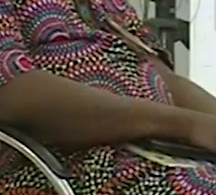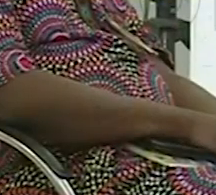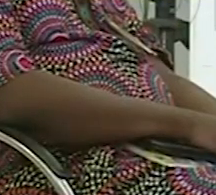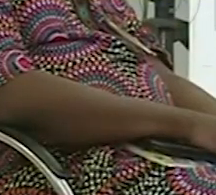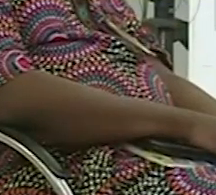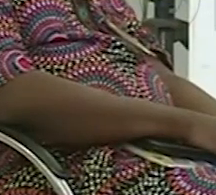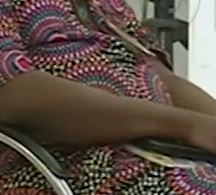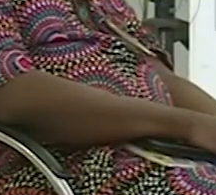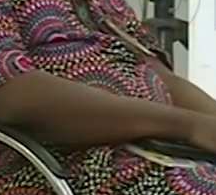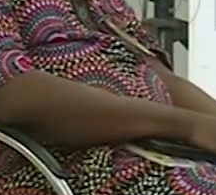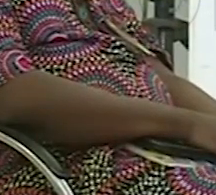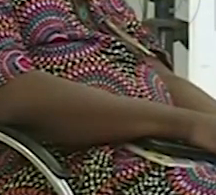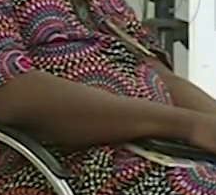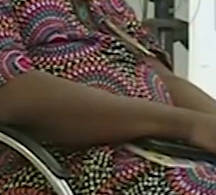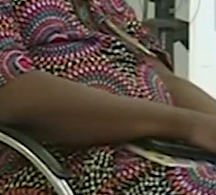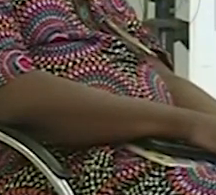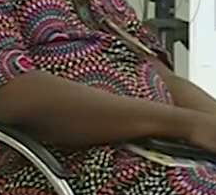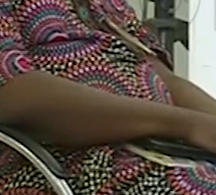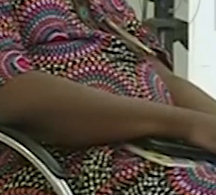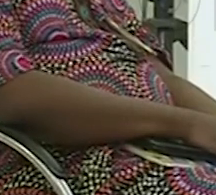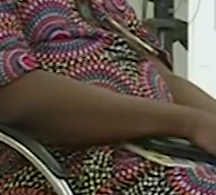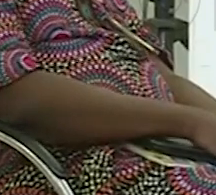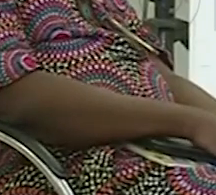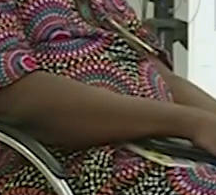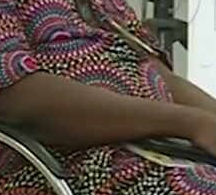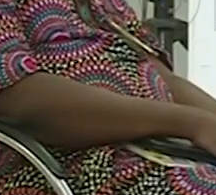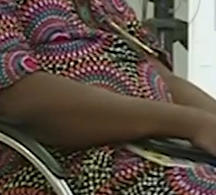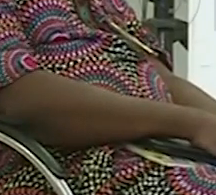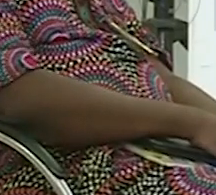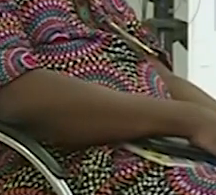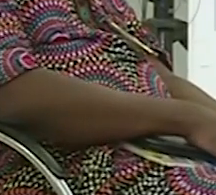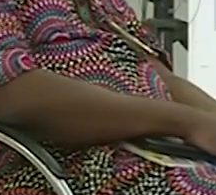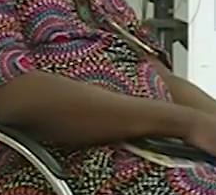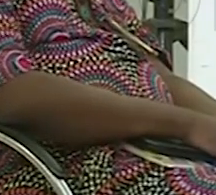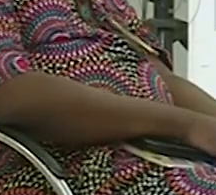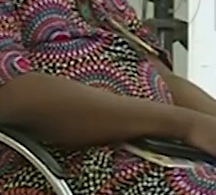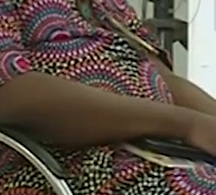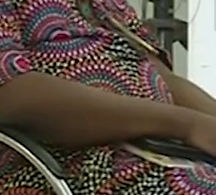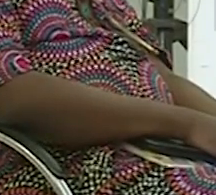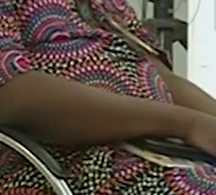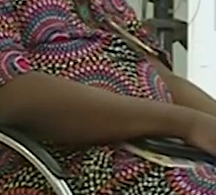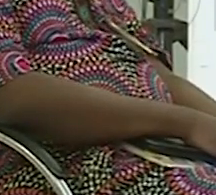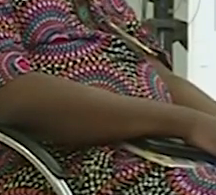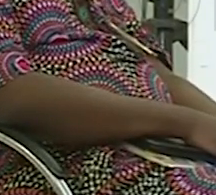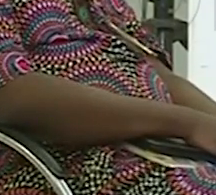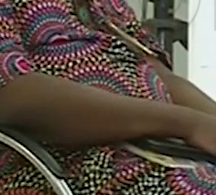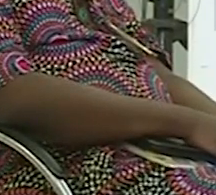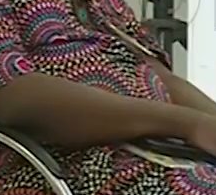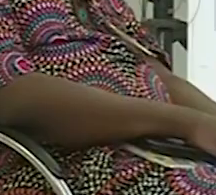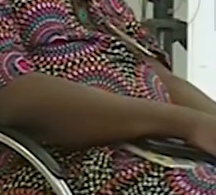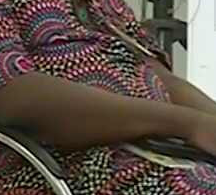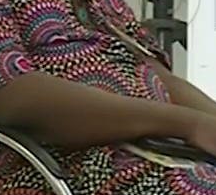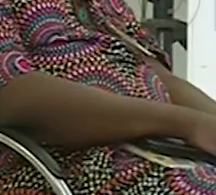So we request that all citizens be ready to comply with these guidelines that we have given. If you